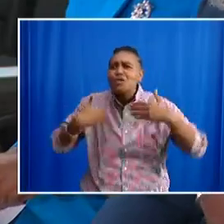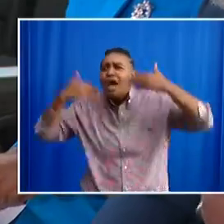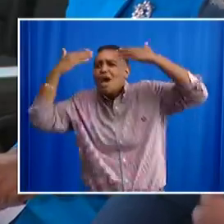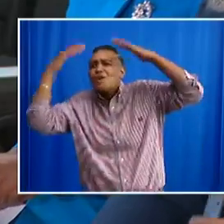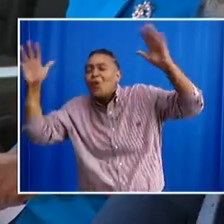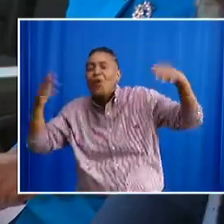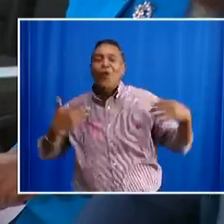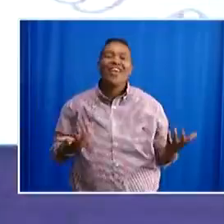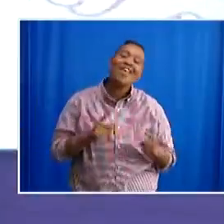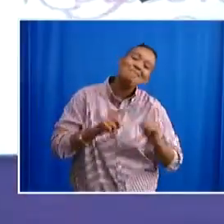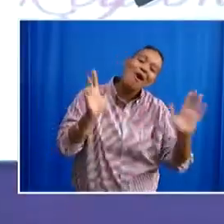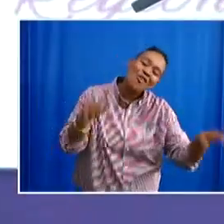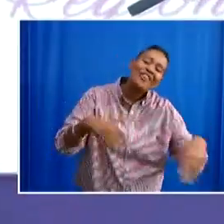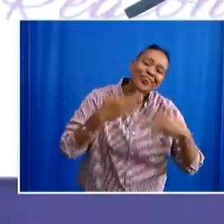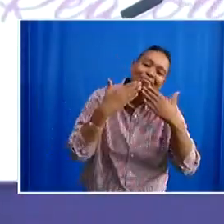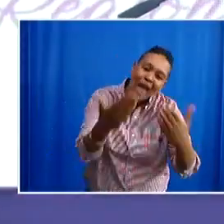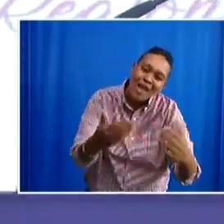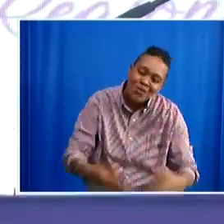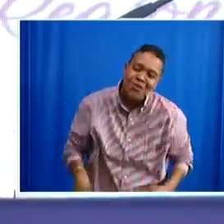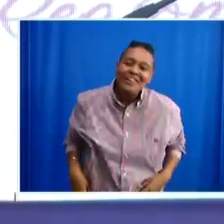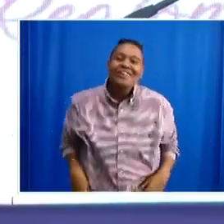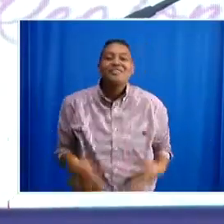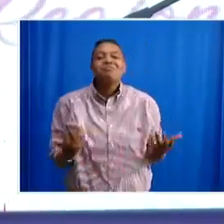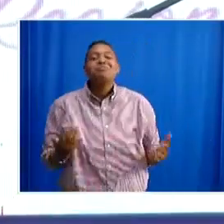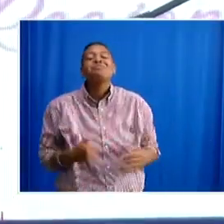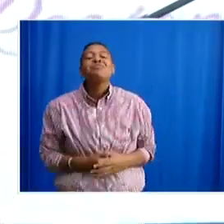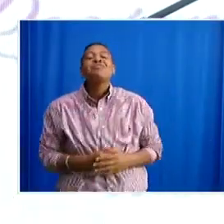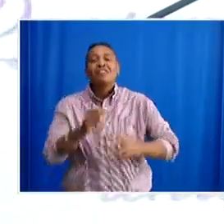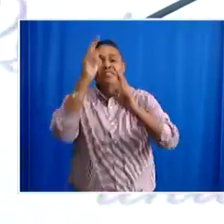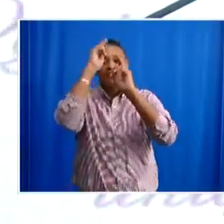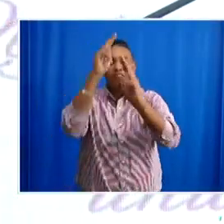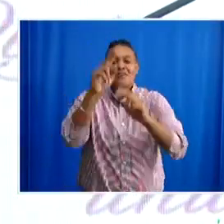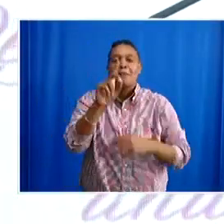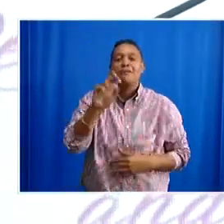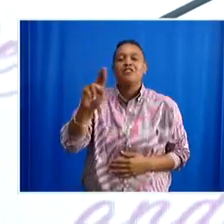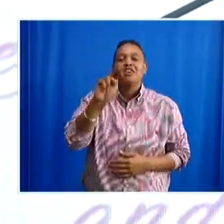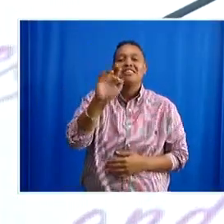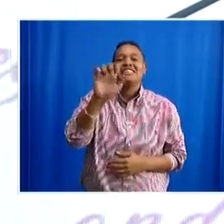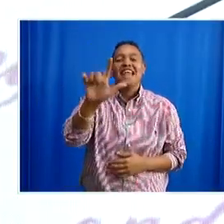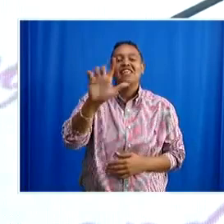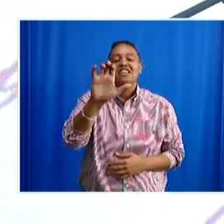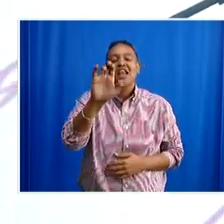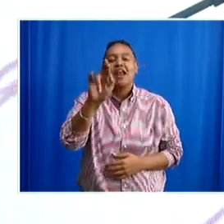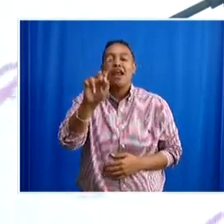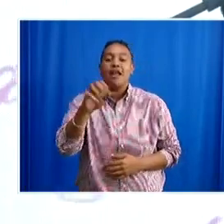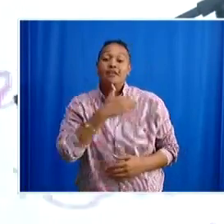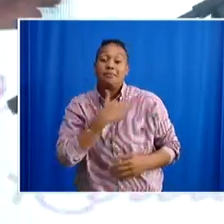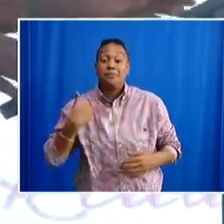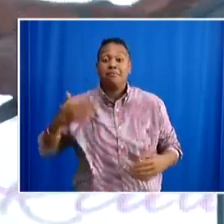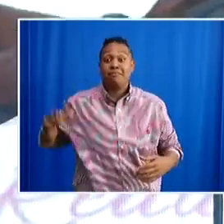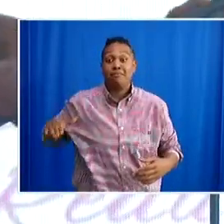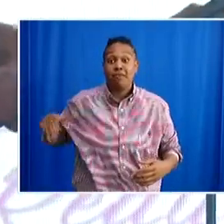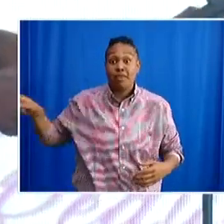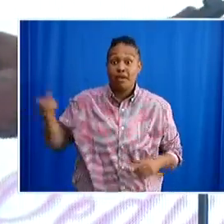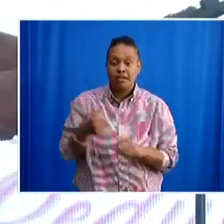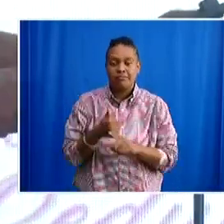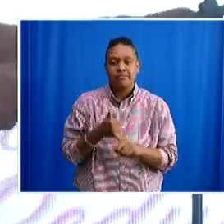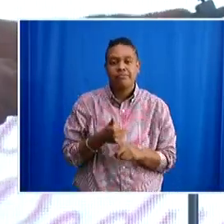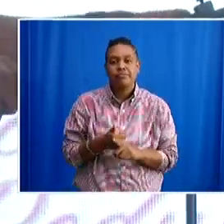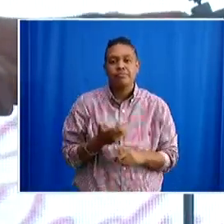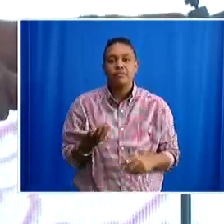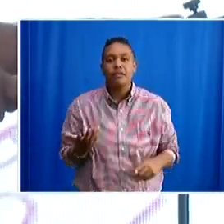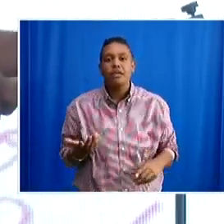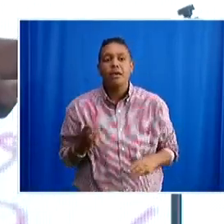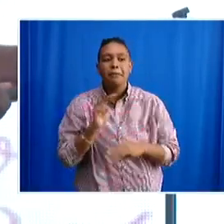But yeah, thank you. Honorable Dr. Nigel Clark, Member of the Parliament, Minister